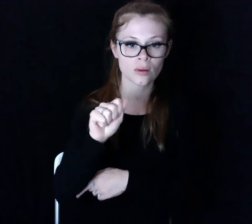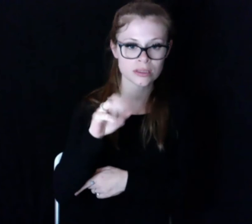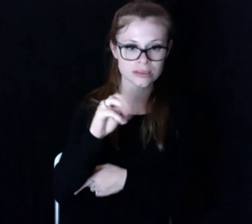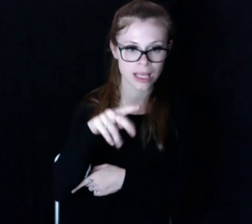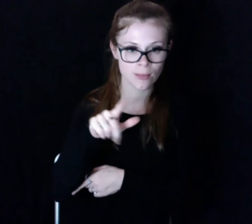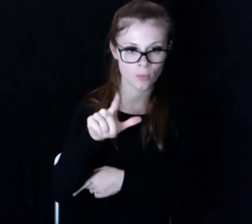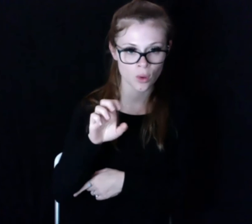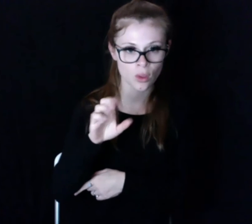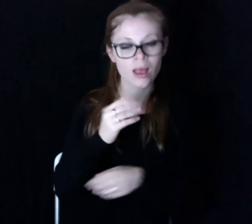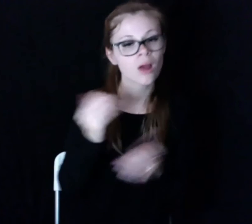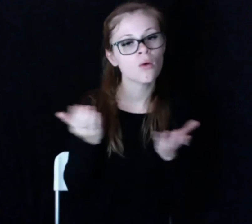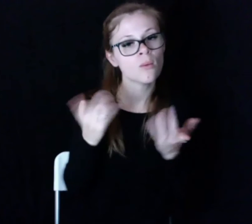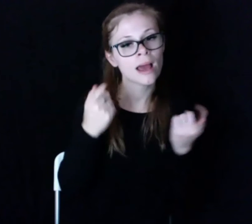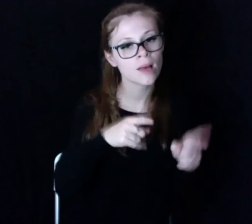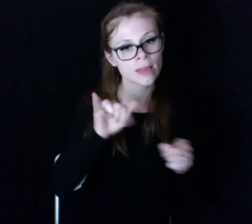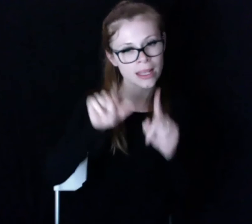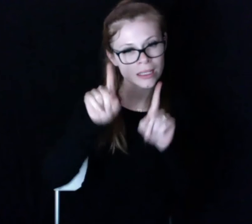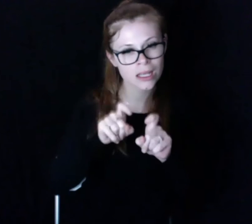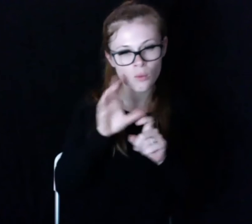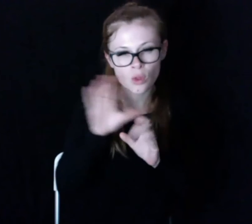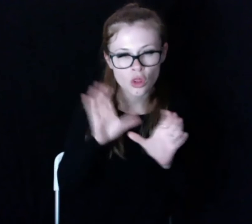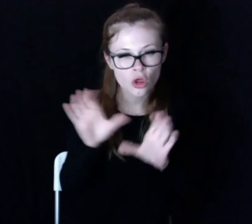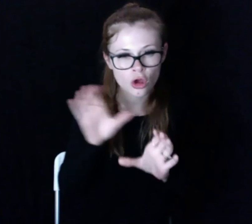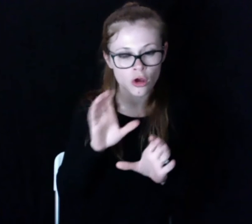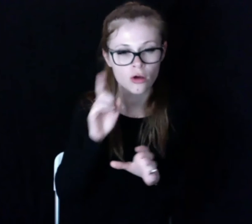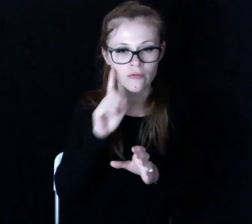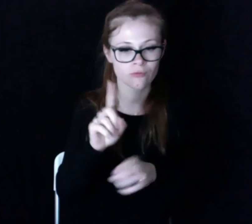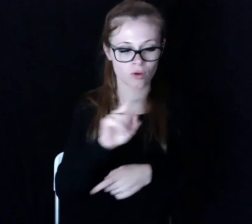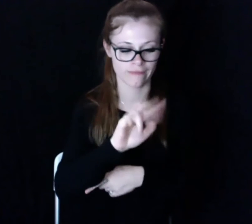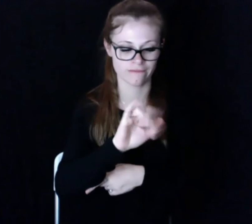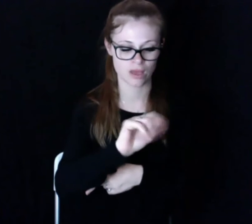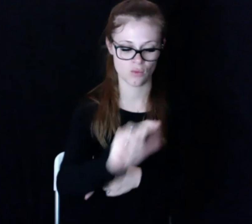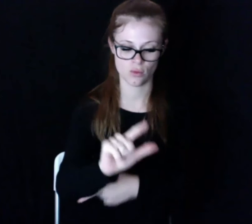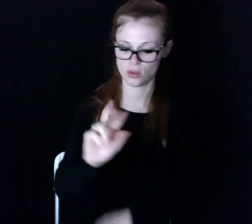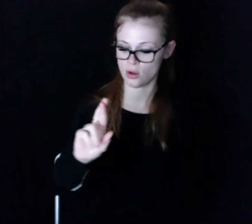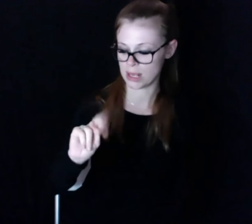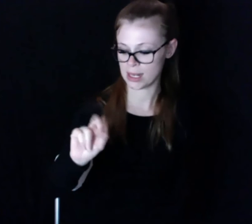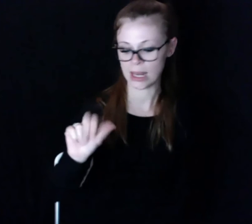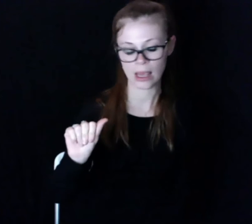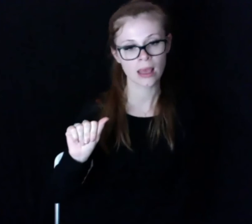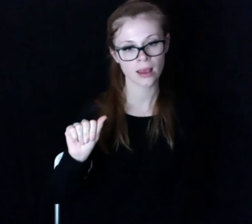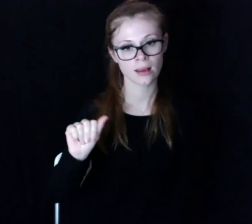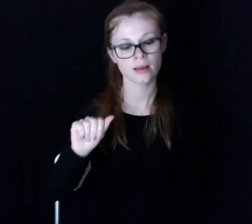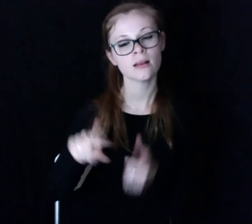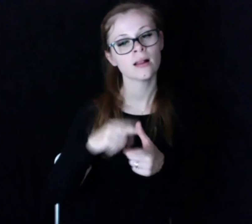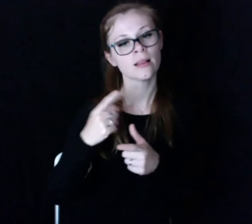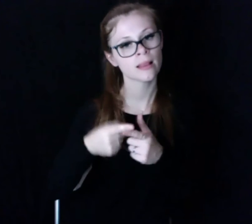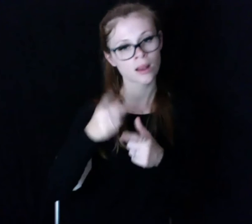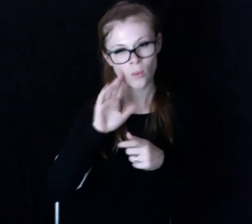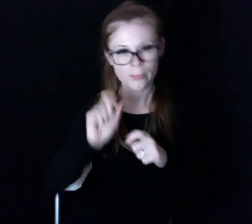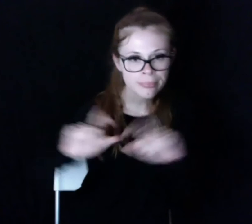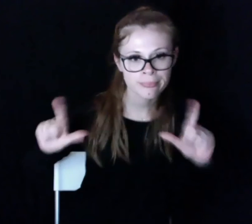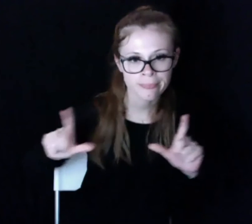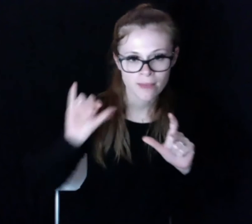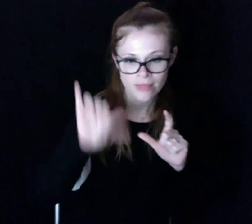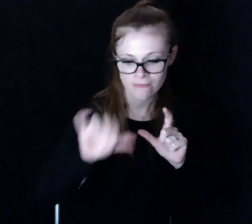the test does is it looks for bits of viral RNA and it amplifies them so that the lab can